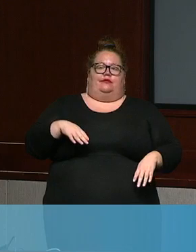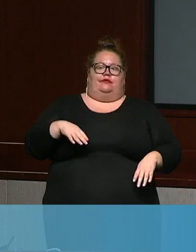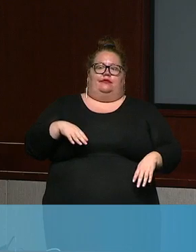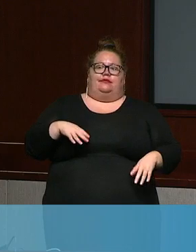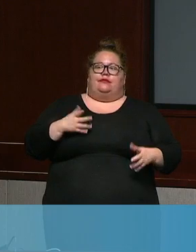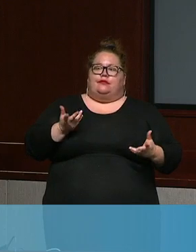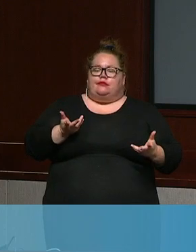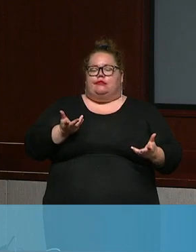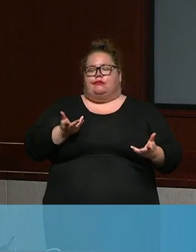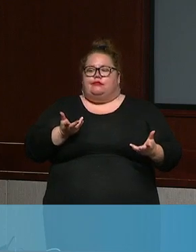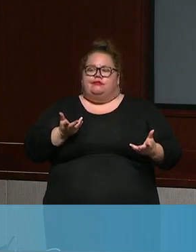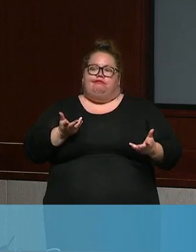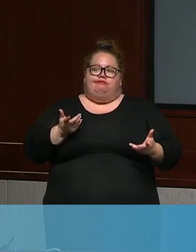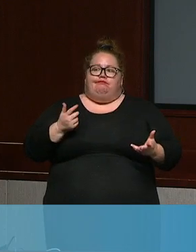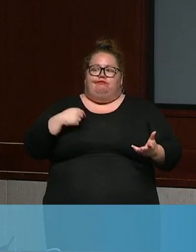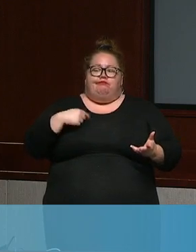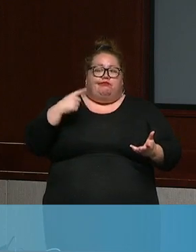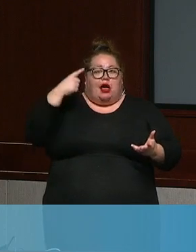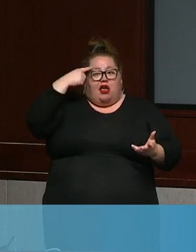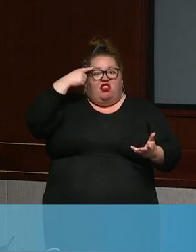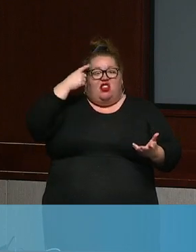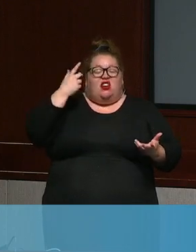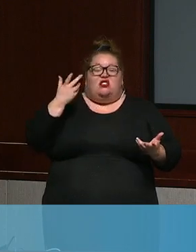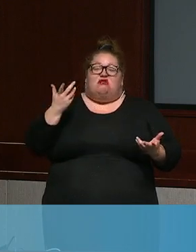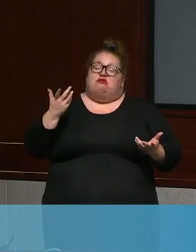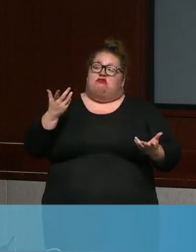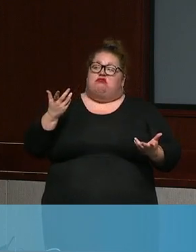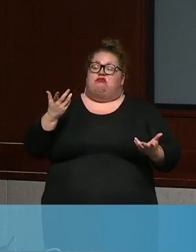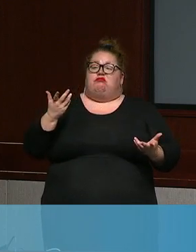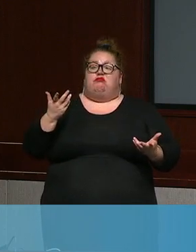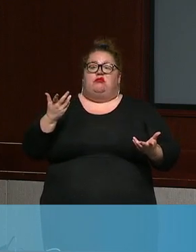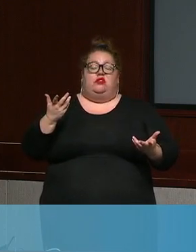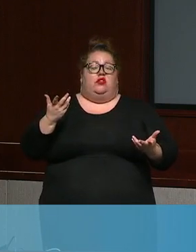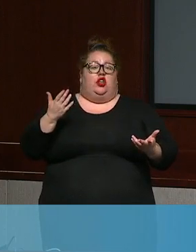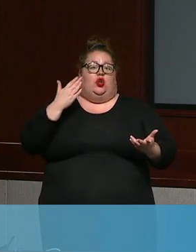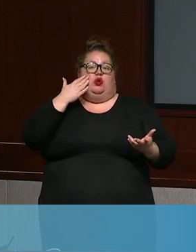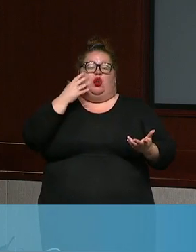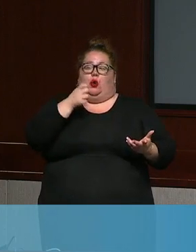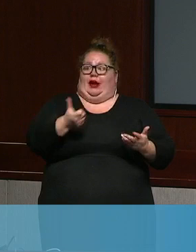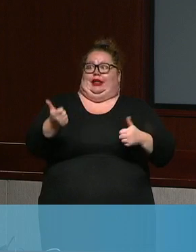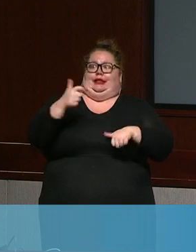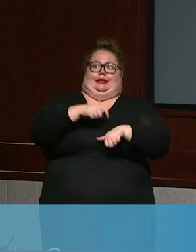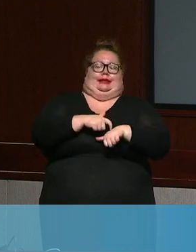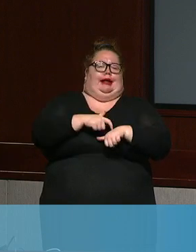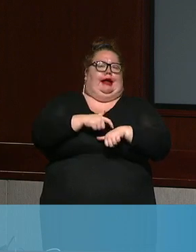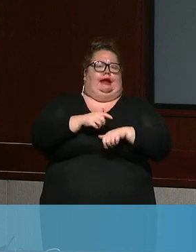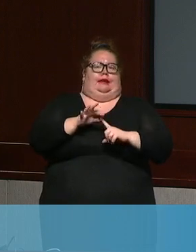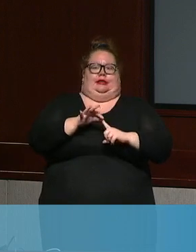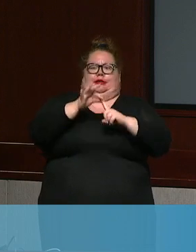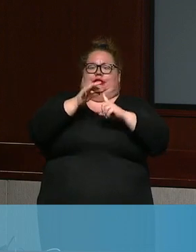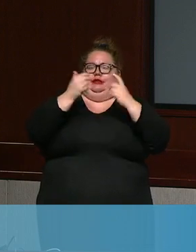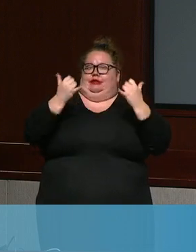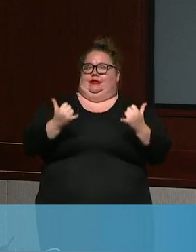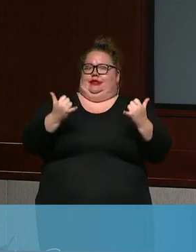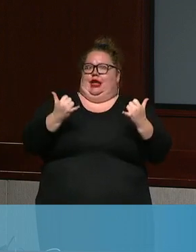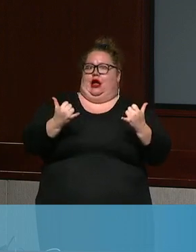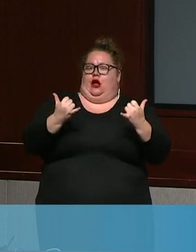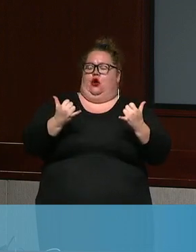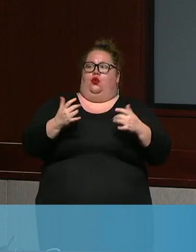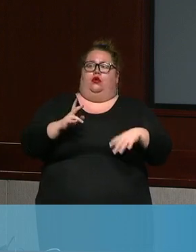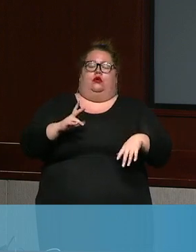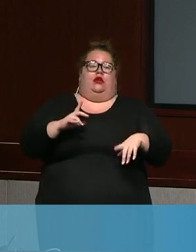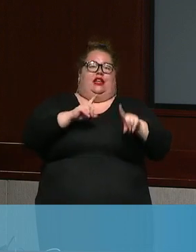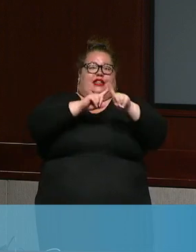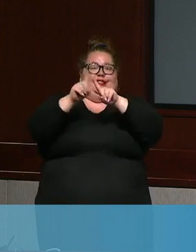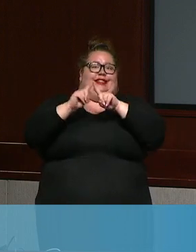I think it's any time, certainly now, the relationship between governments, particularly